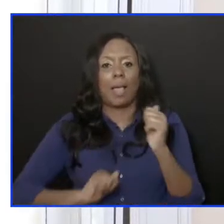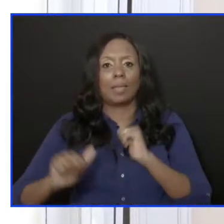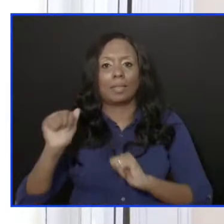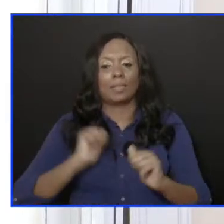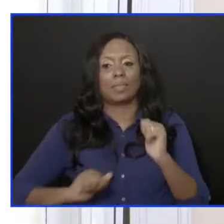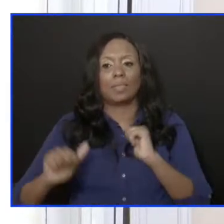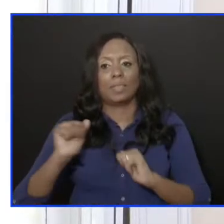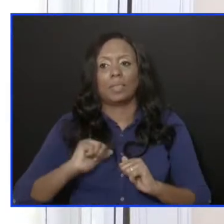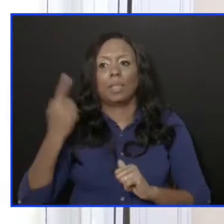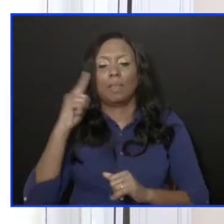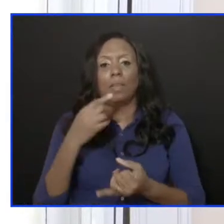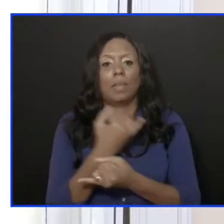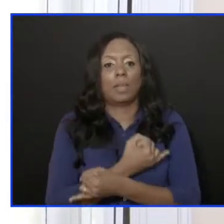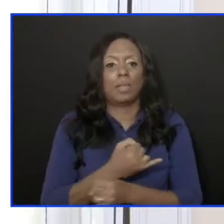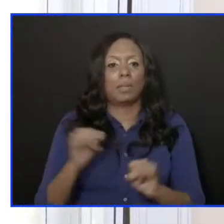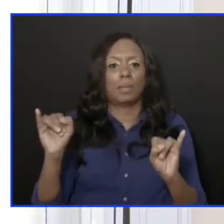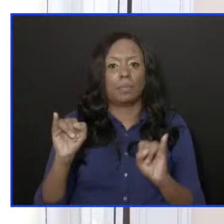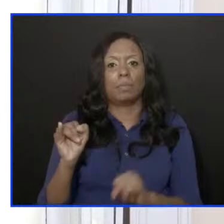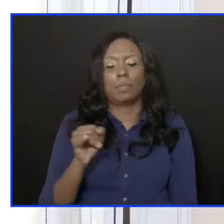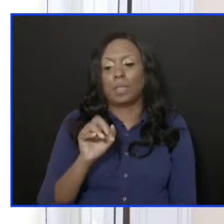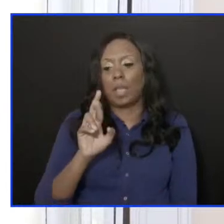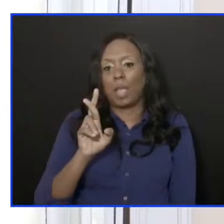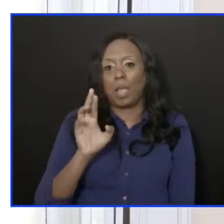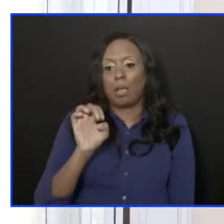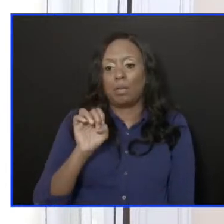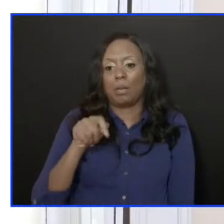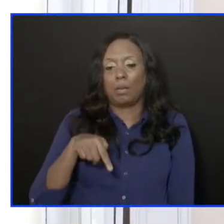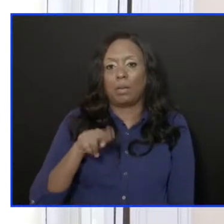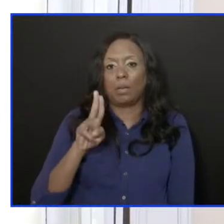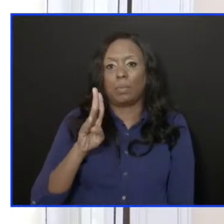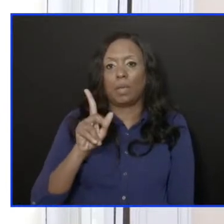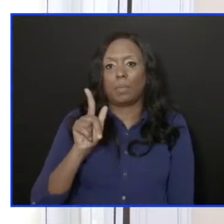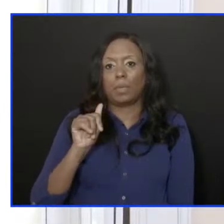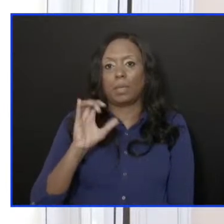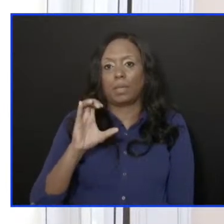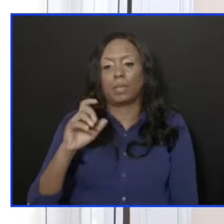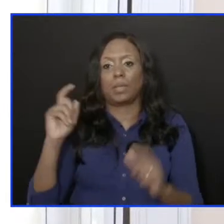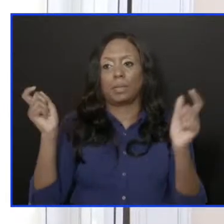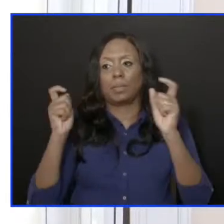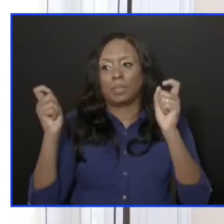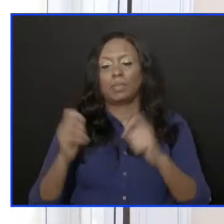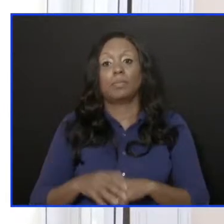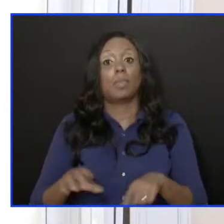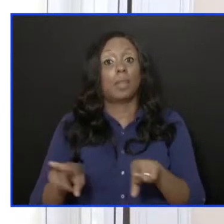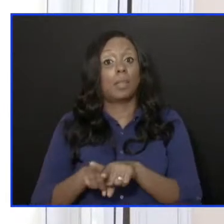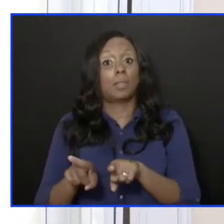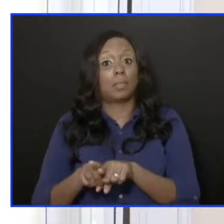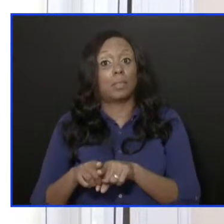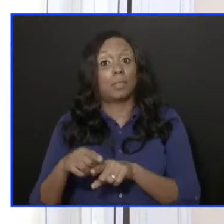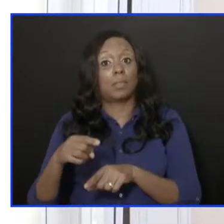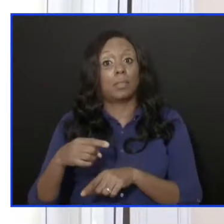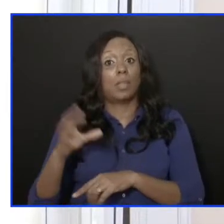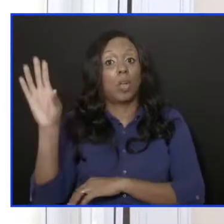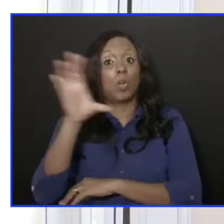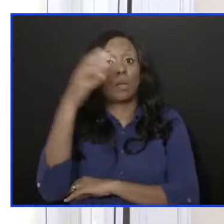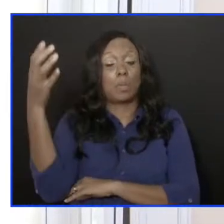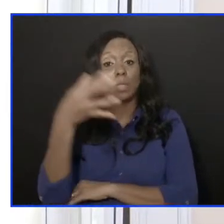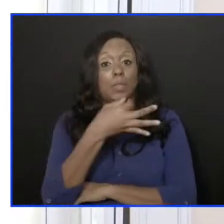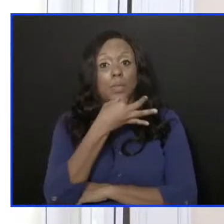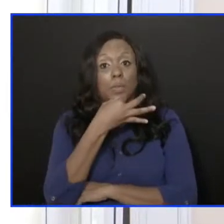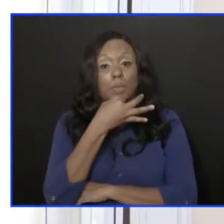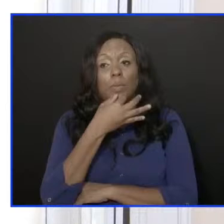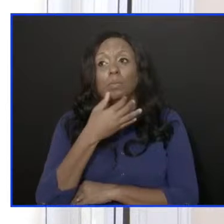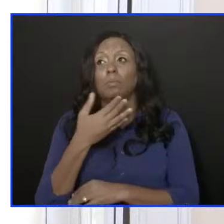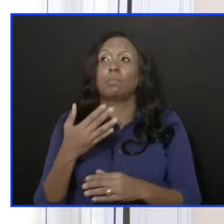the Independence and Republic celebrations will be. Similarly, we know Christmas comes thereafter. And similarly, from as